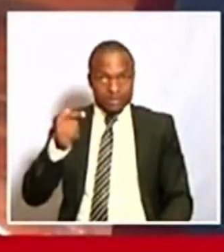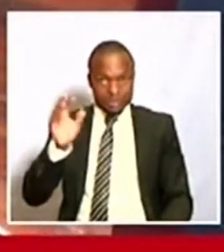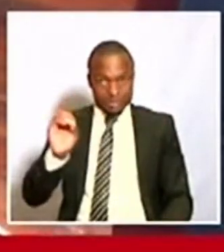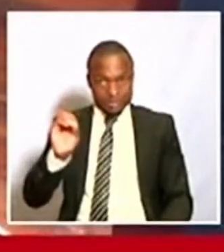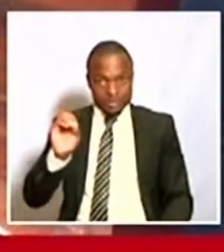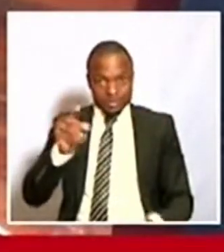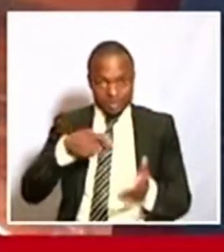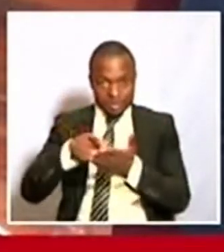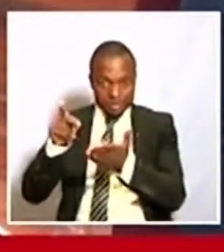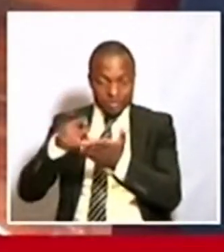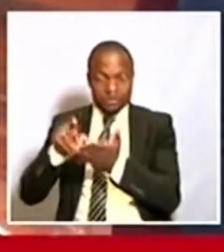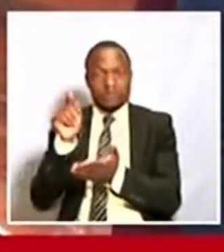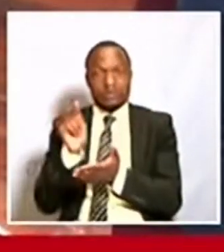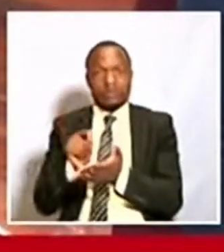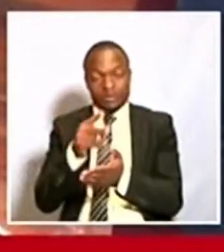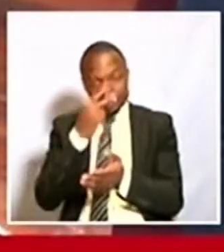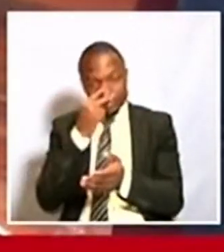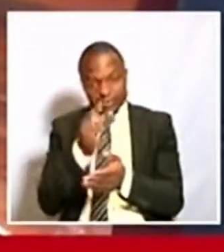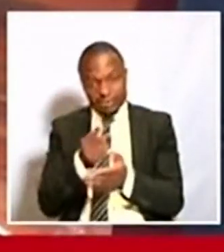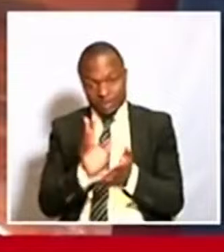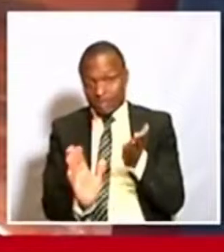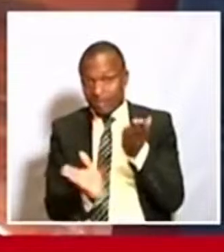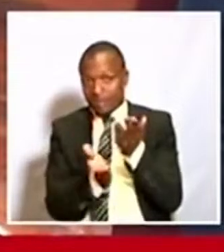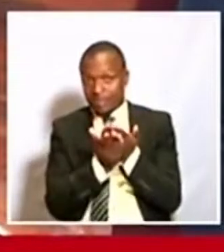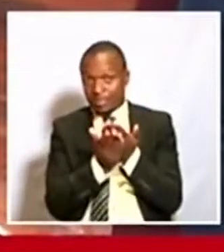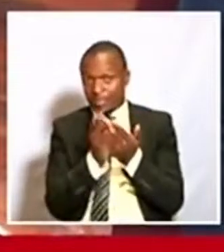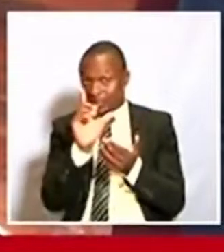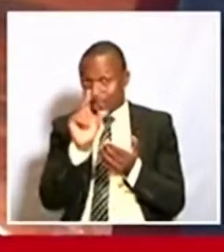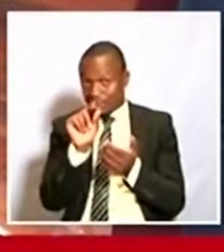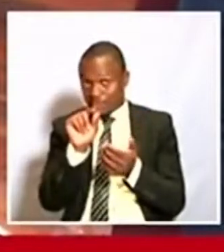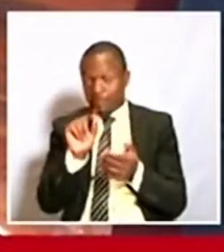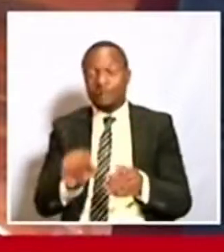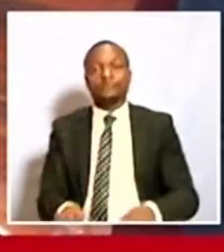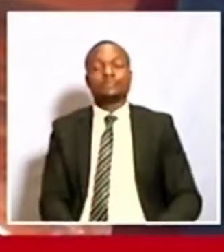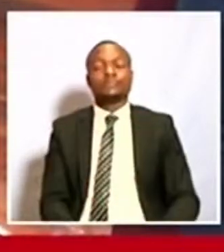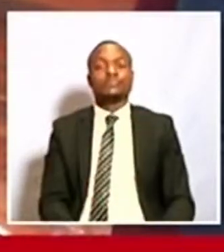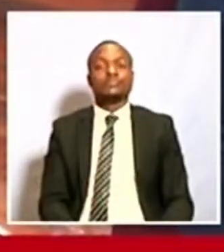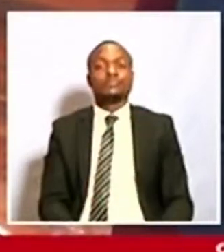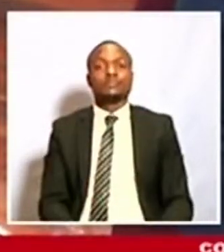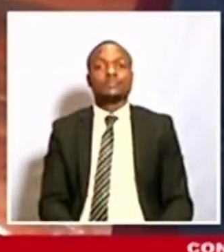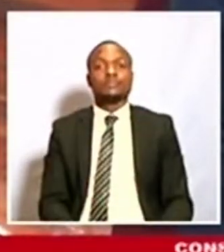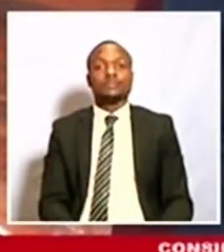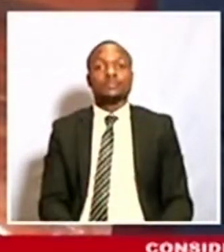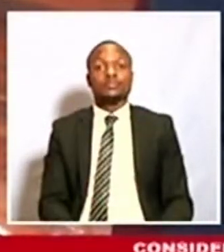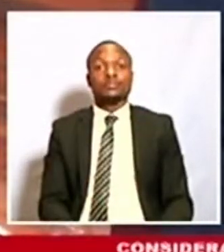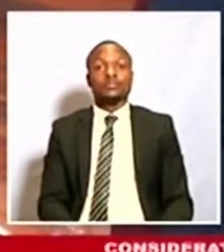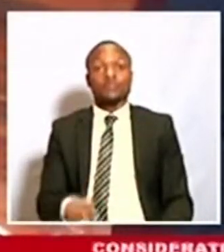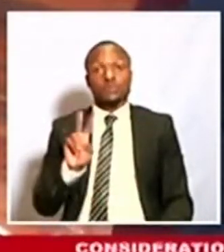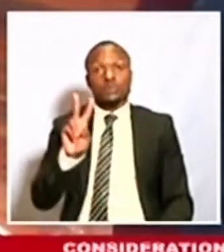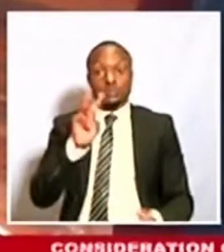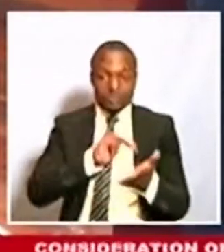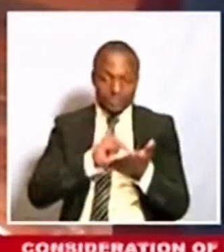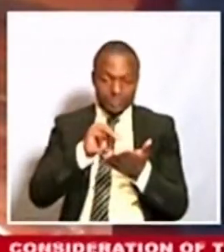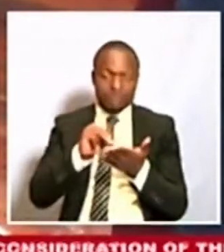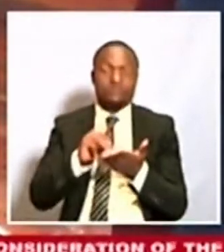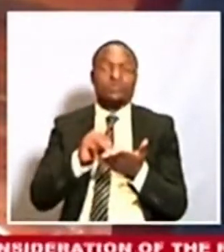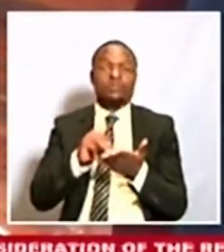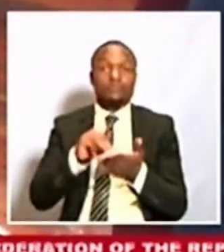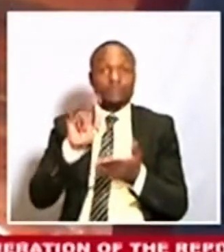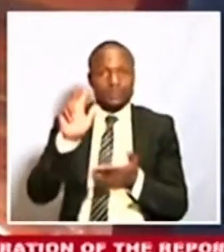funds, as is seen on Appendix 20. However, only